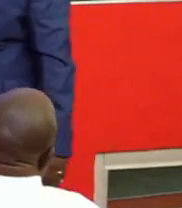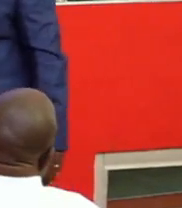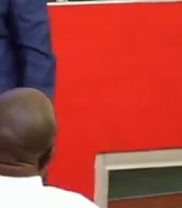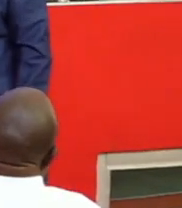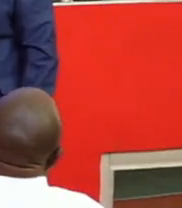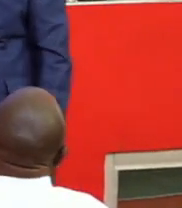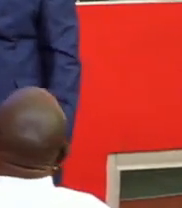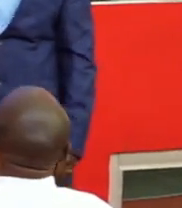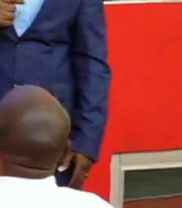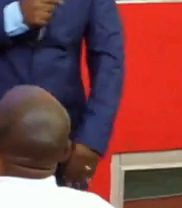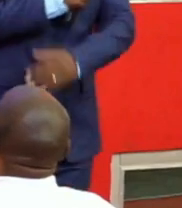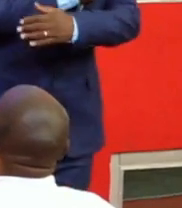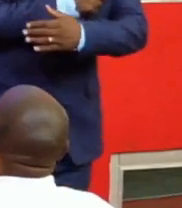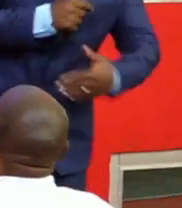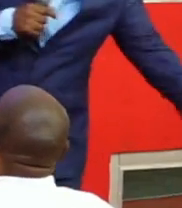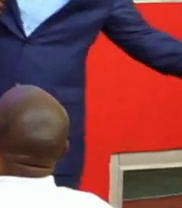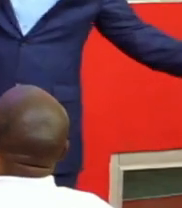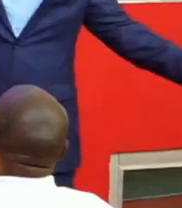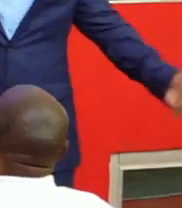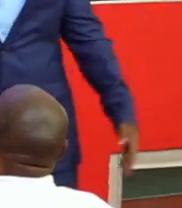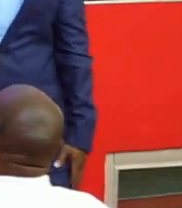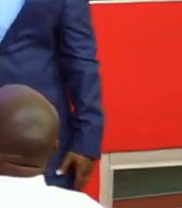and never comes through for me.